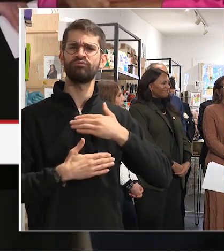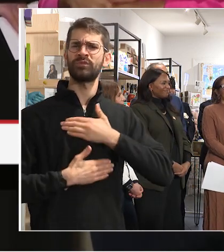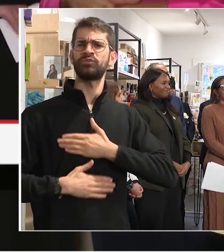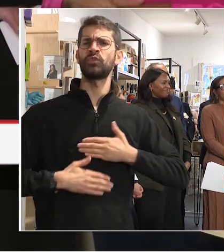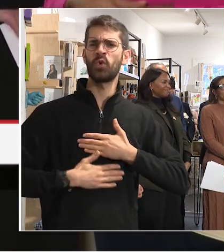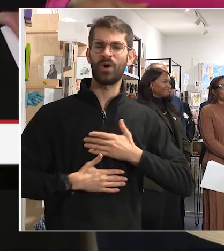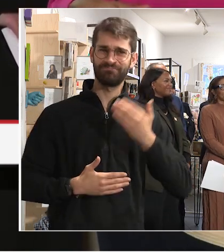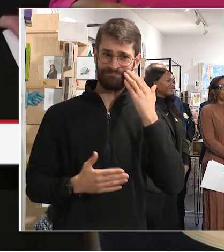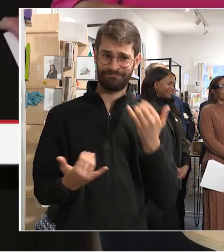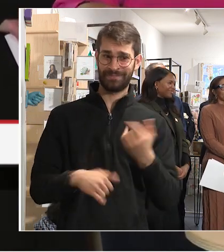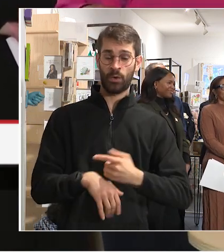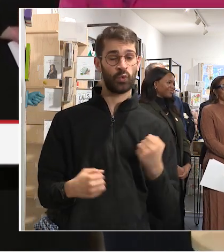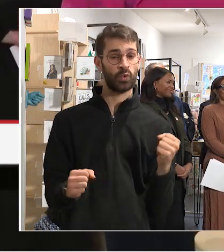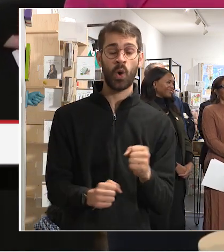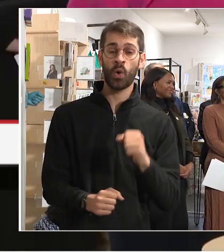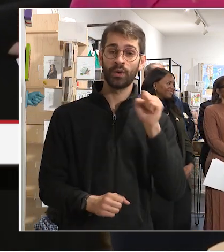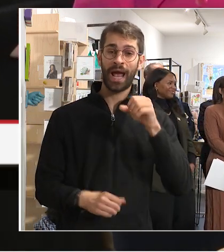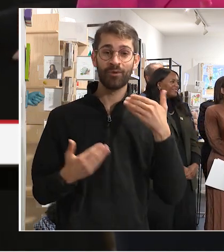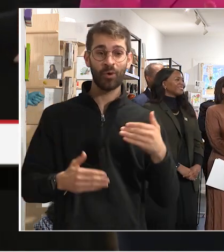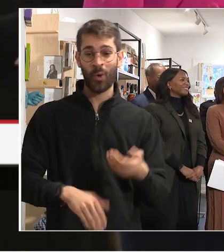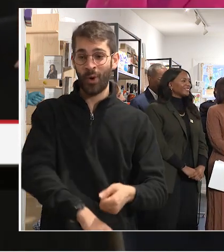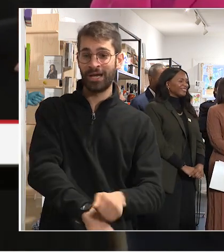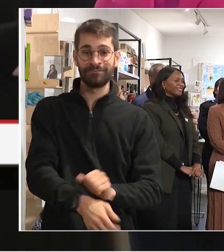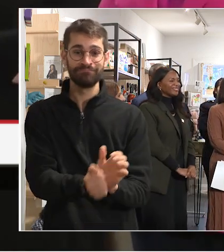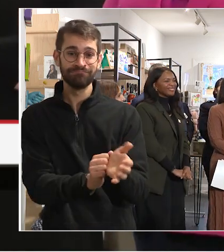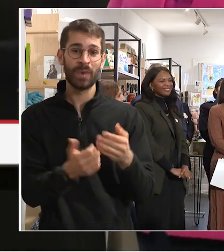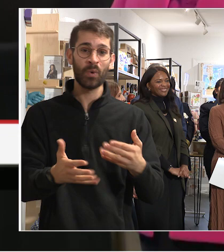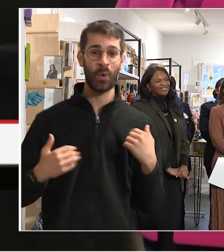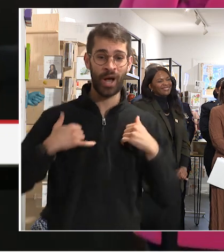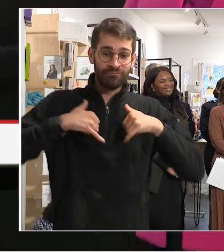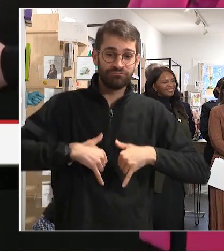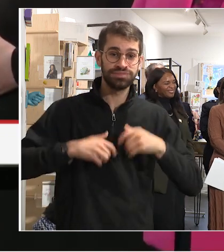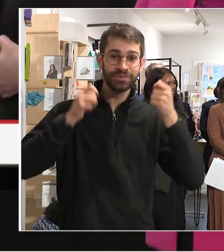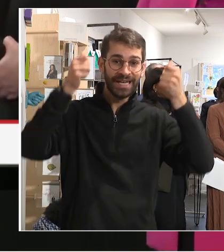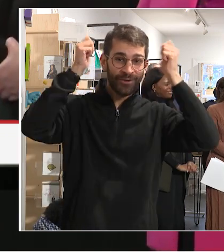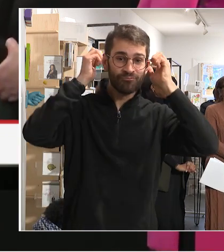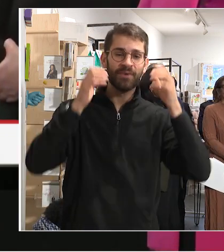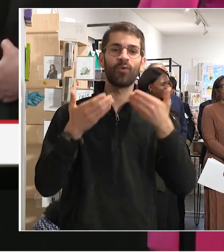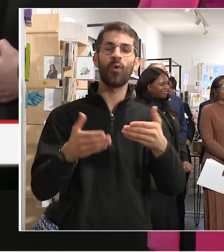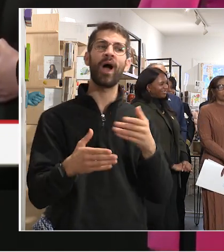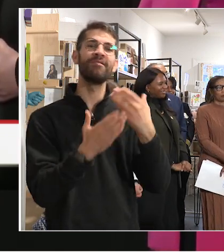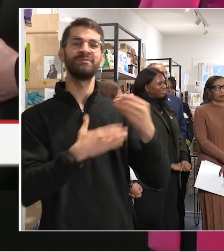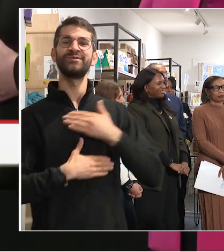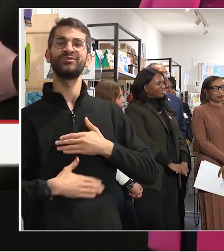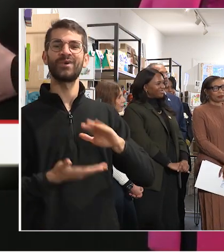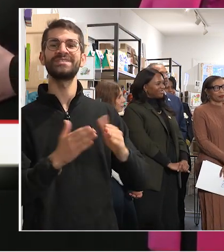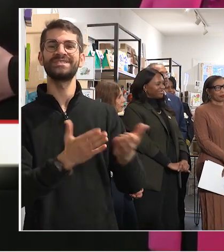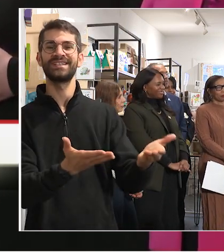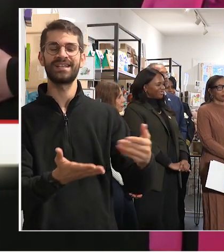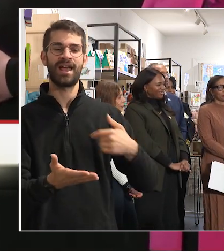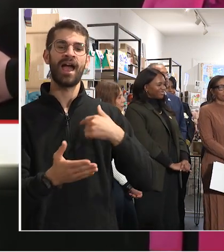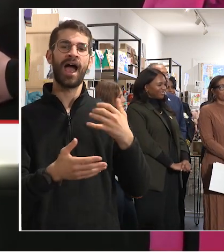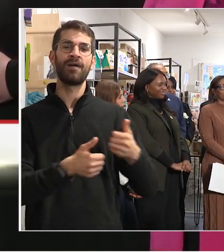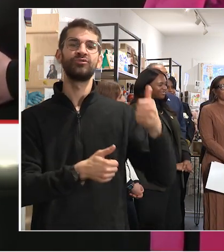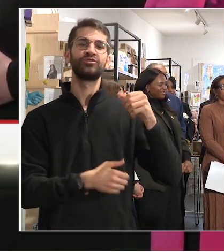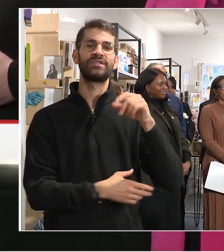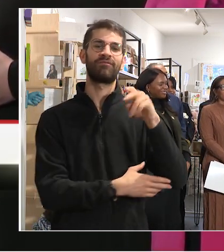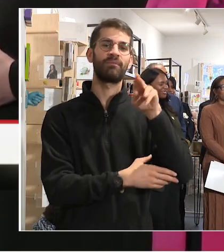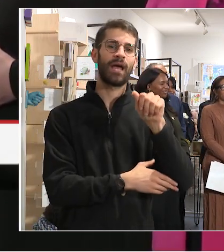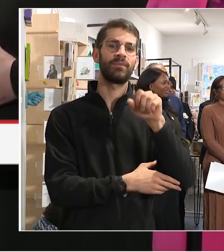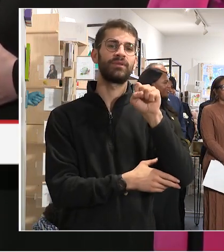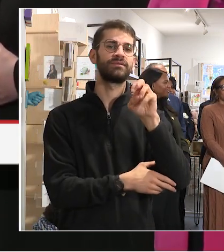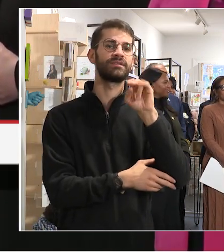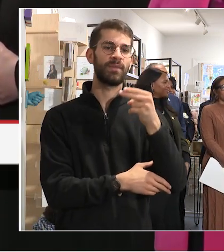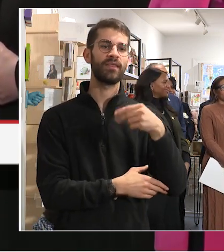it's cold, get out, put some Snuggies on, put some earmuffs on, and let's get out there and have a good time in our city. I'm Chief Pamela A. Smith, the Chief of Police of the Metropolitan